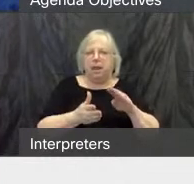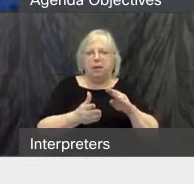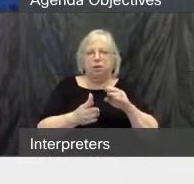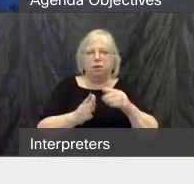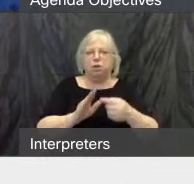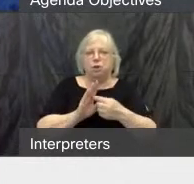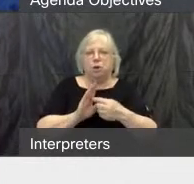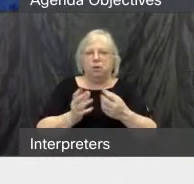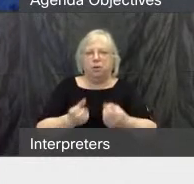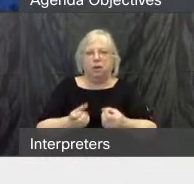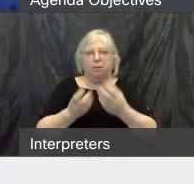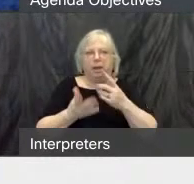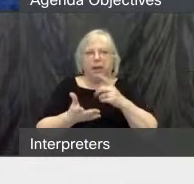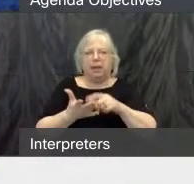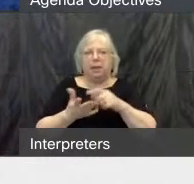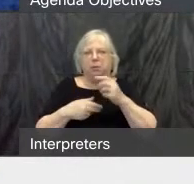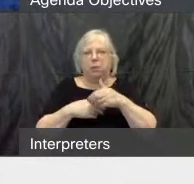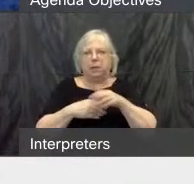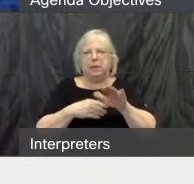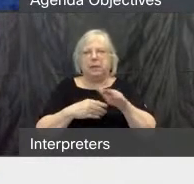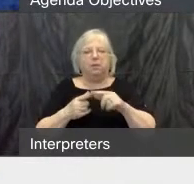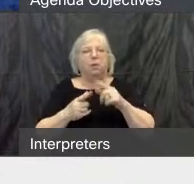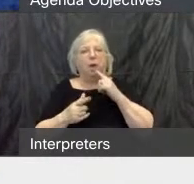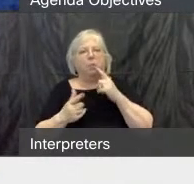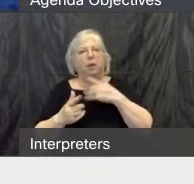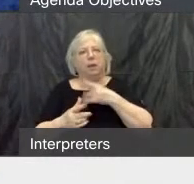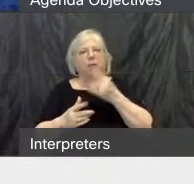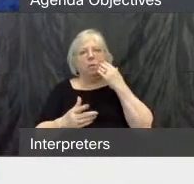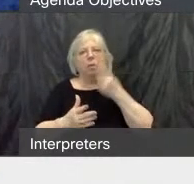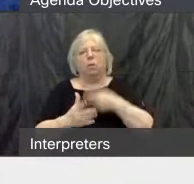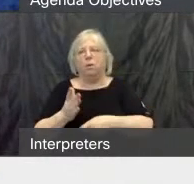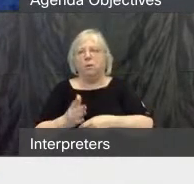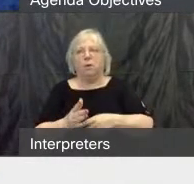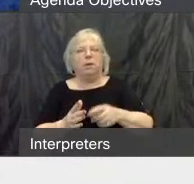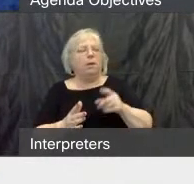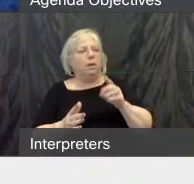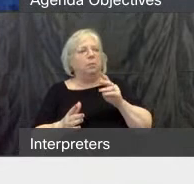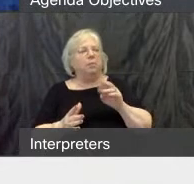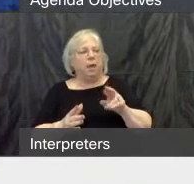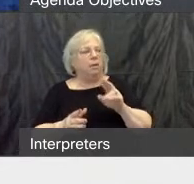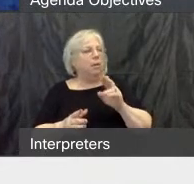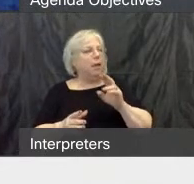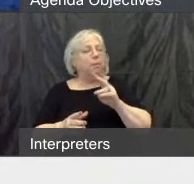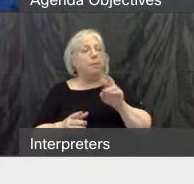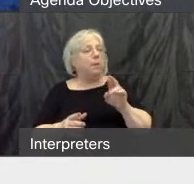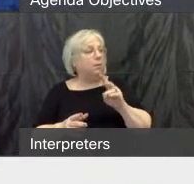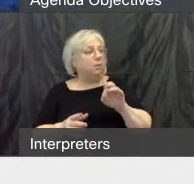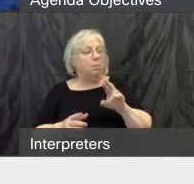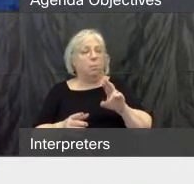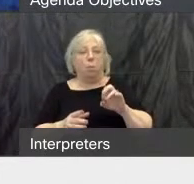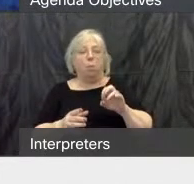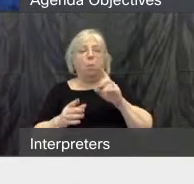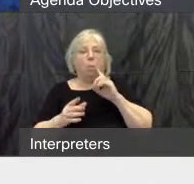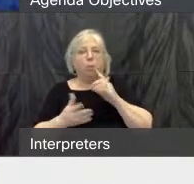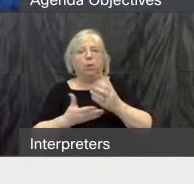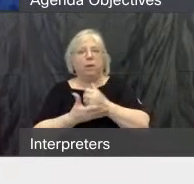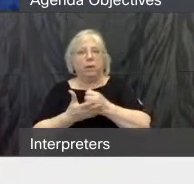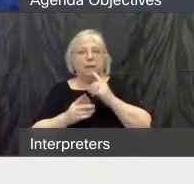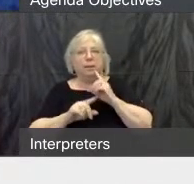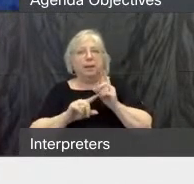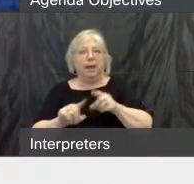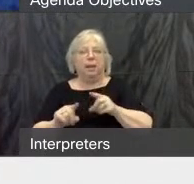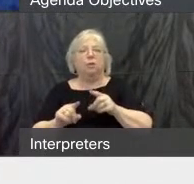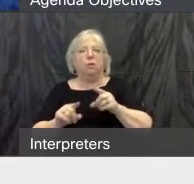question that I asked at the beginning of the meeting. That's true. I do. You're correct. Mr. Moore, you'll just get those